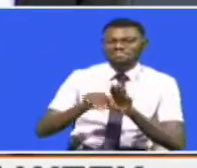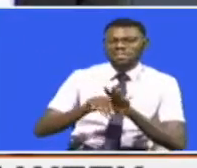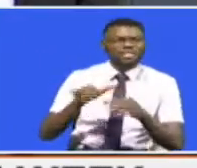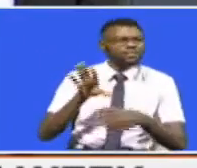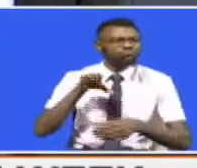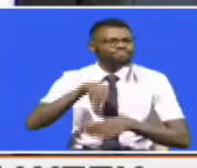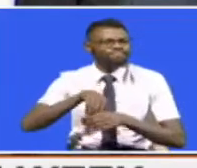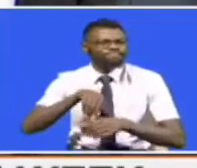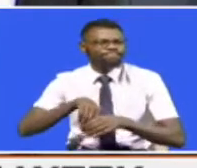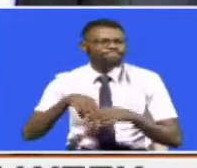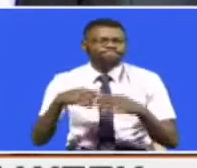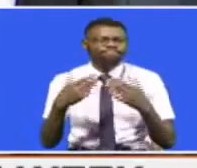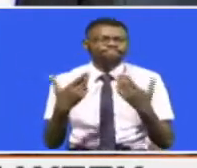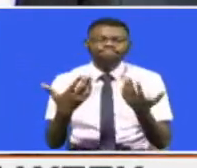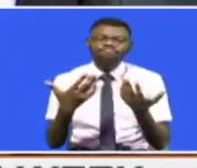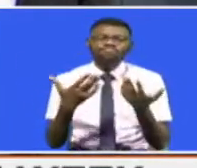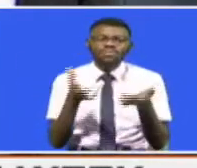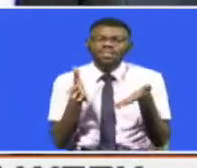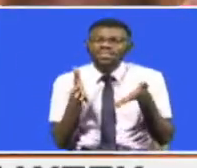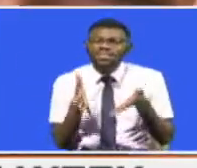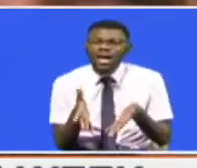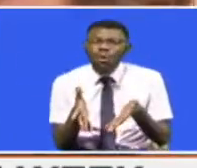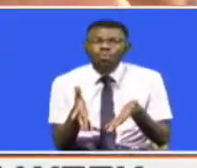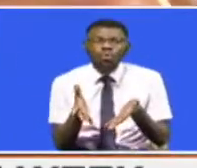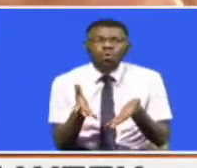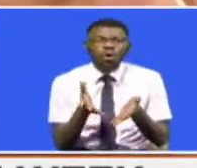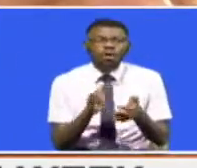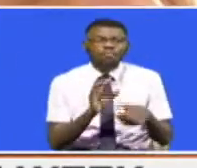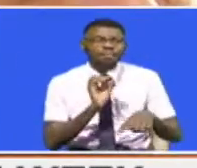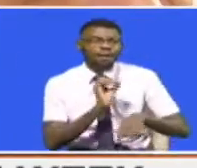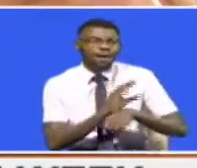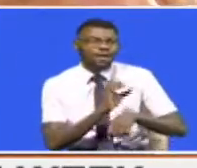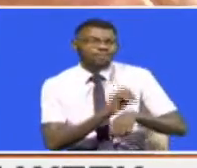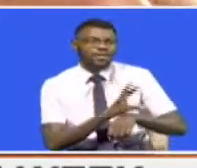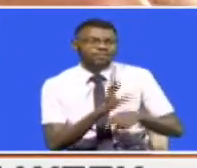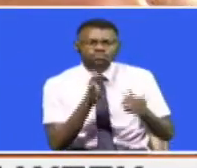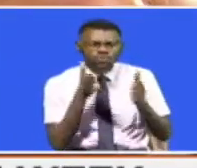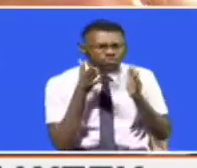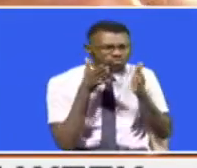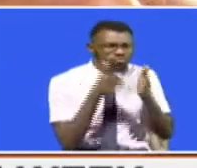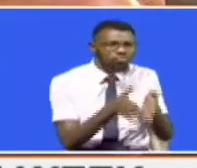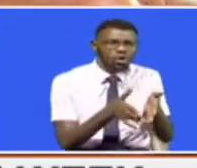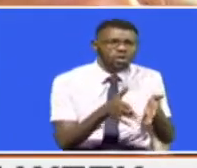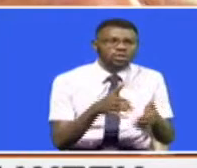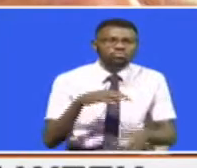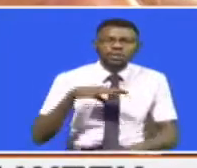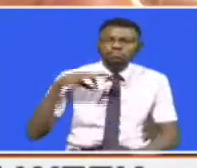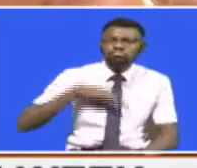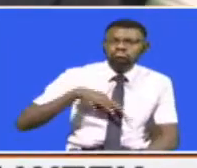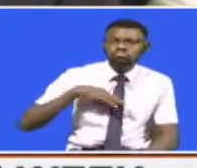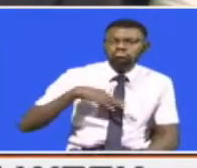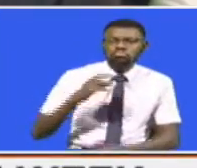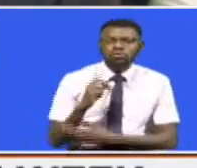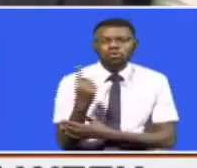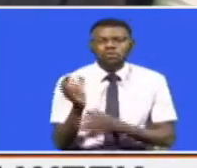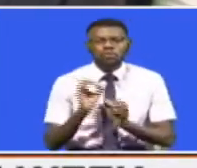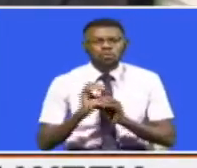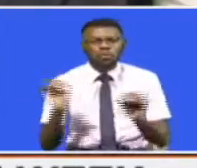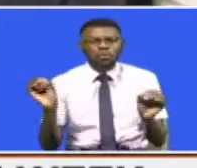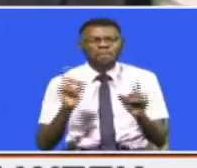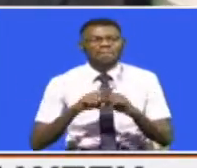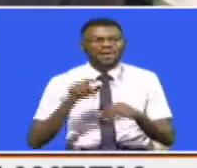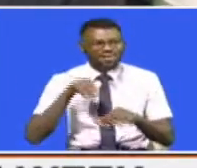investors in the telco ecosystem have been urged not to prioritize commercial interests alone, but to invest in regions with growth